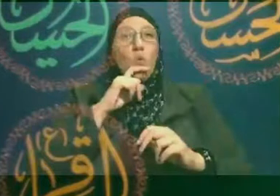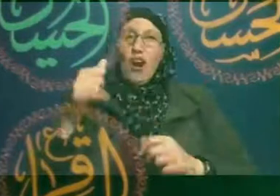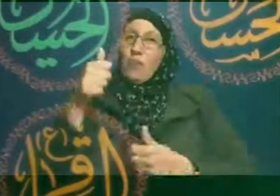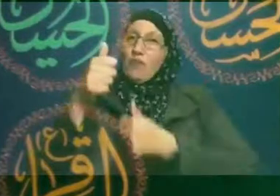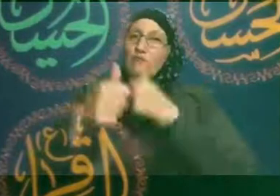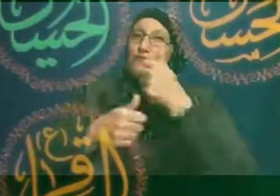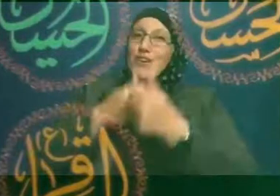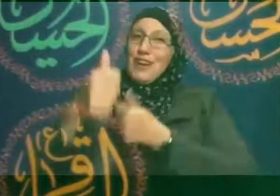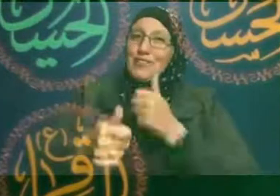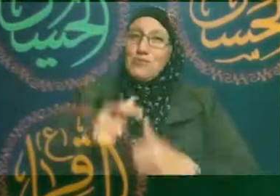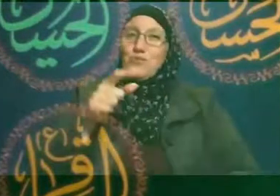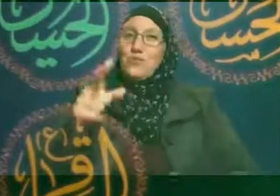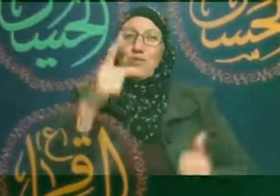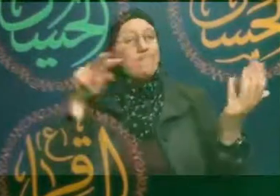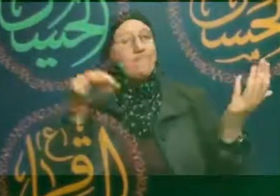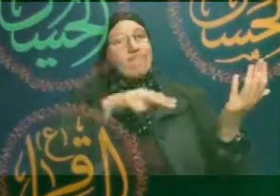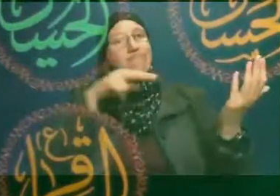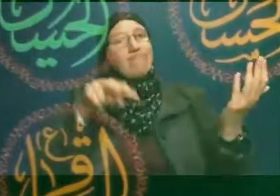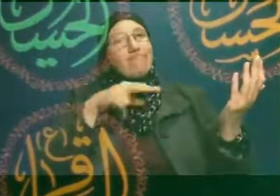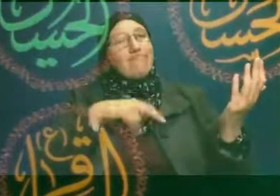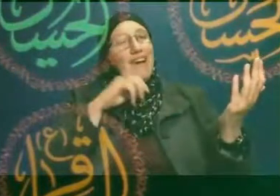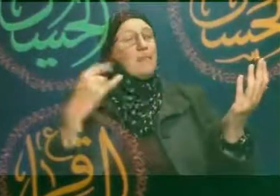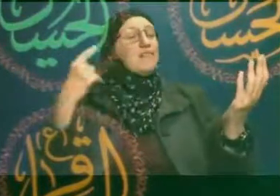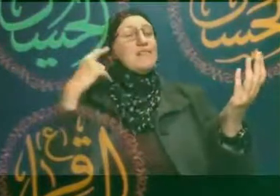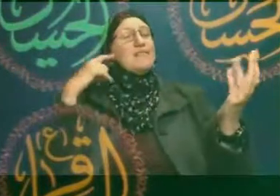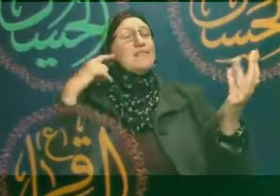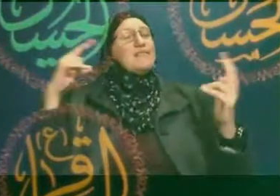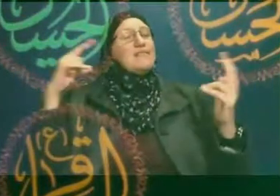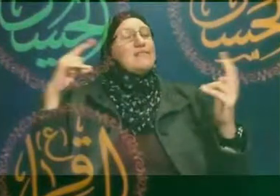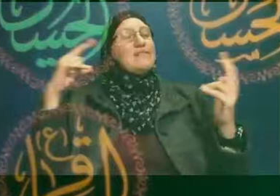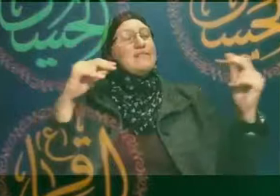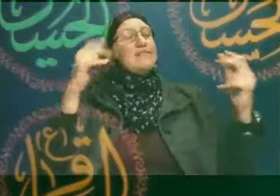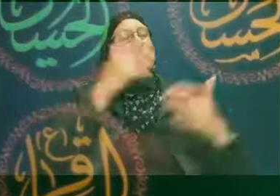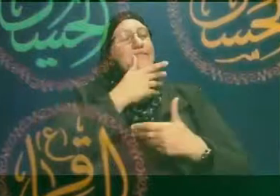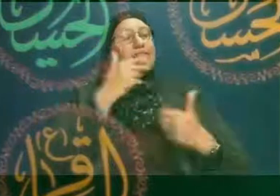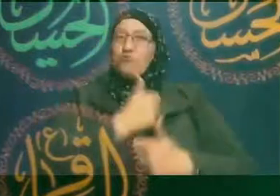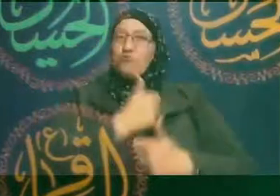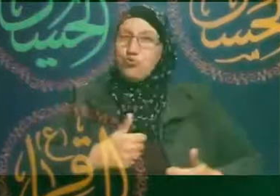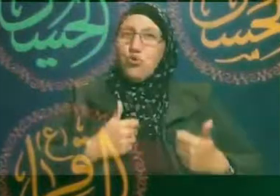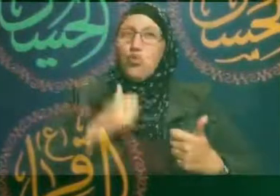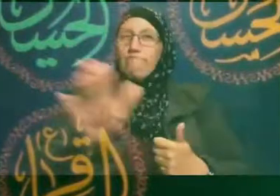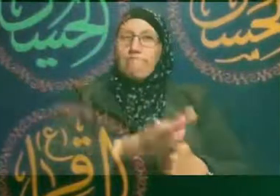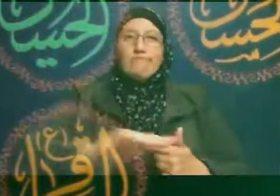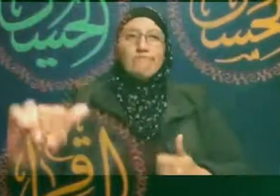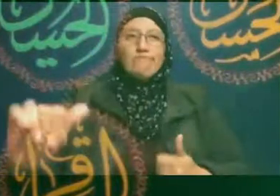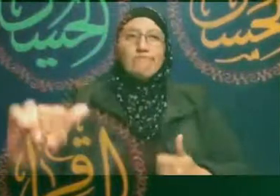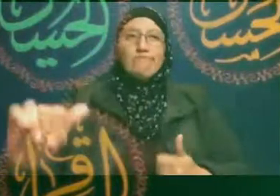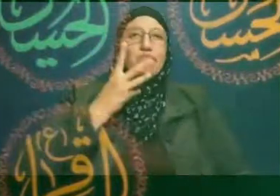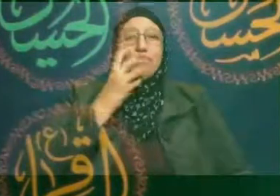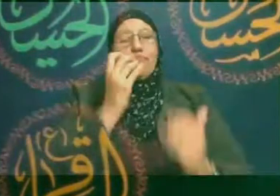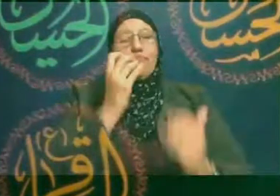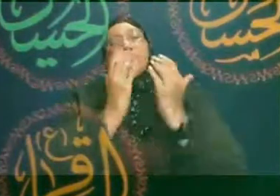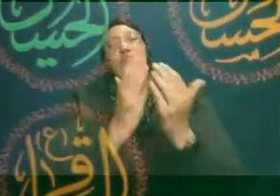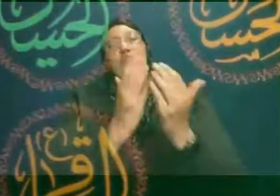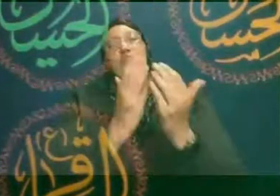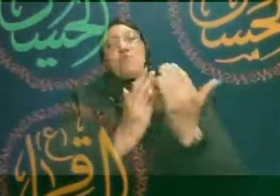the text, enjoy the melody, enjoy the context, enjoy the eloquence of these supplications during the night, and